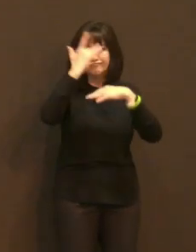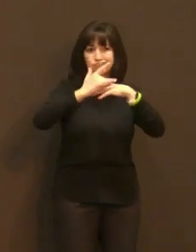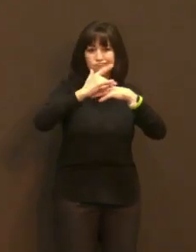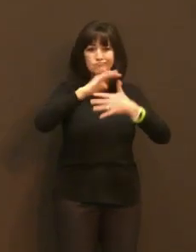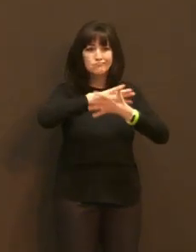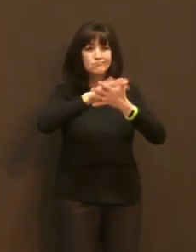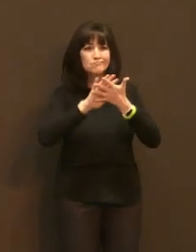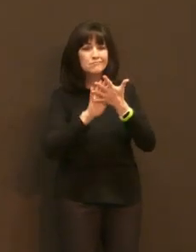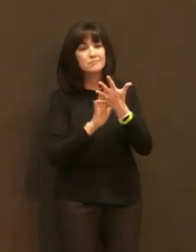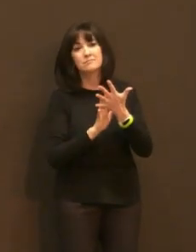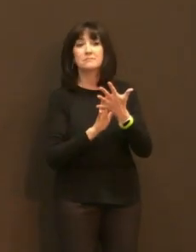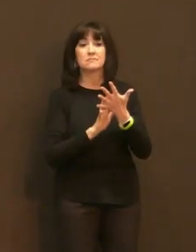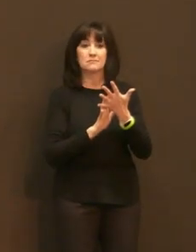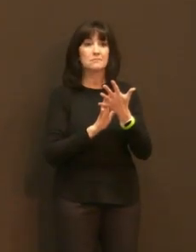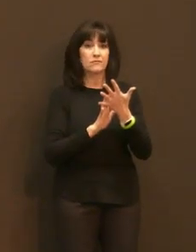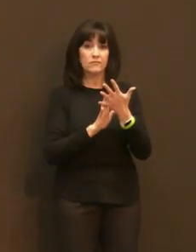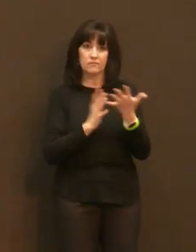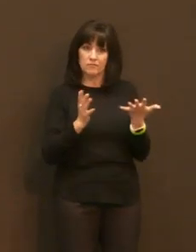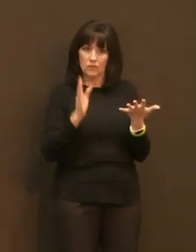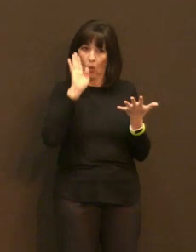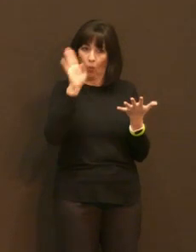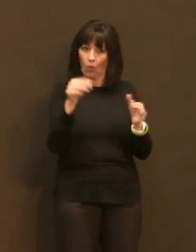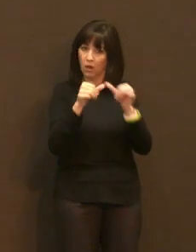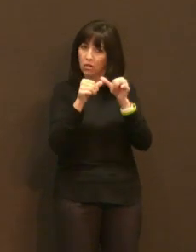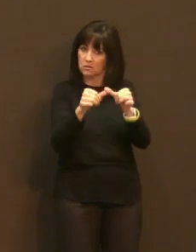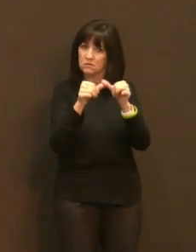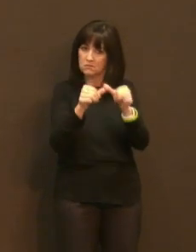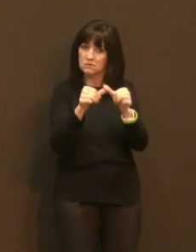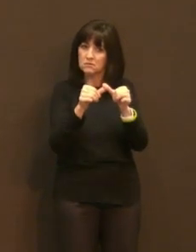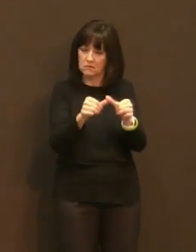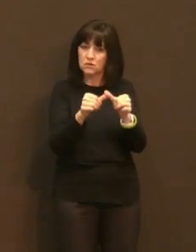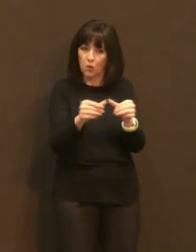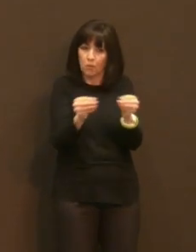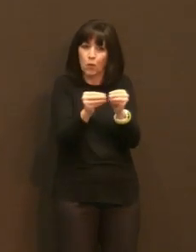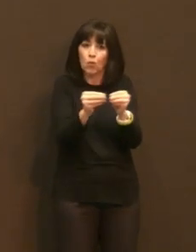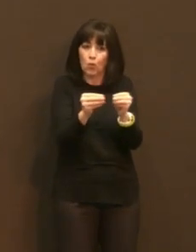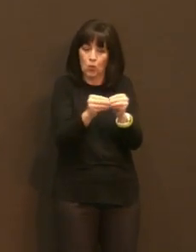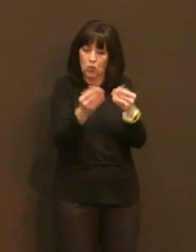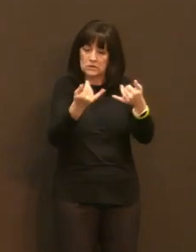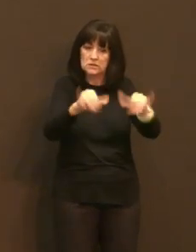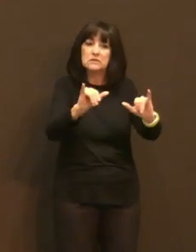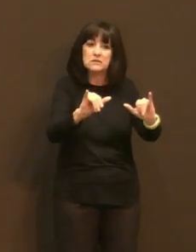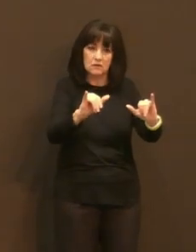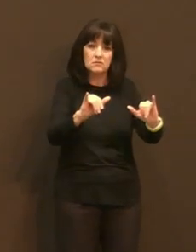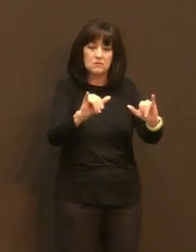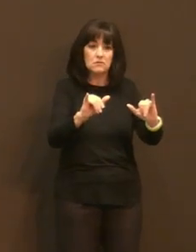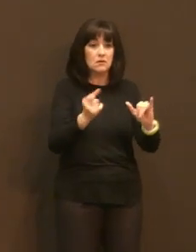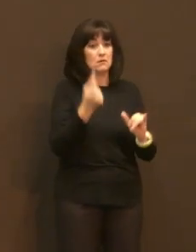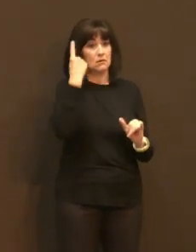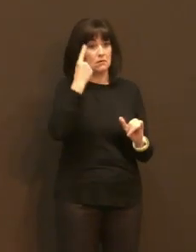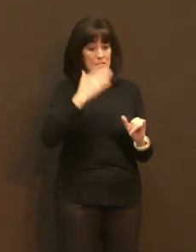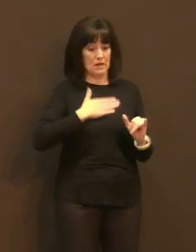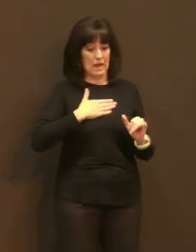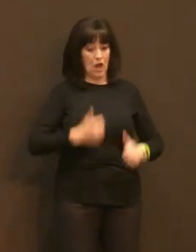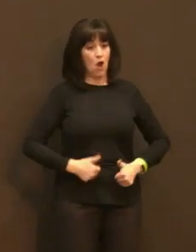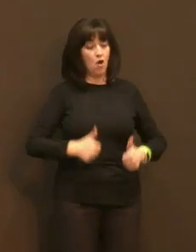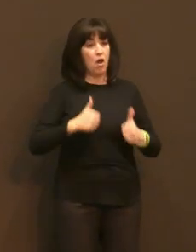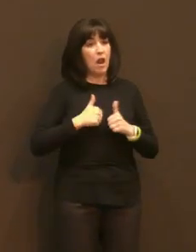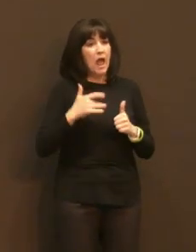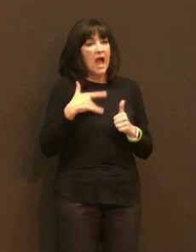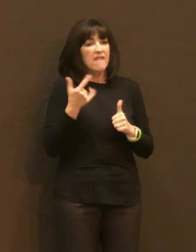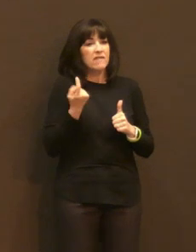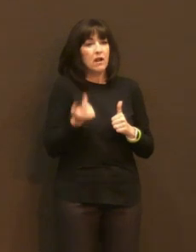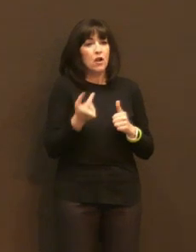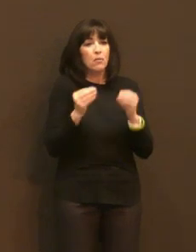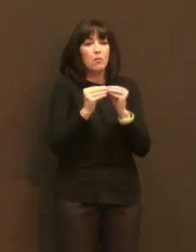treatment, we're going to have to live our lives a little bit differently. The idea is to live it safely, with more people going back